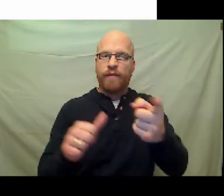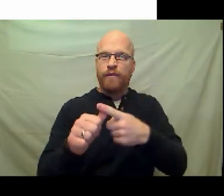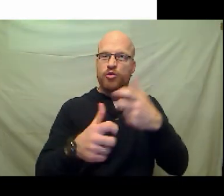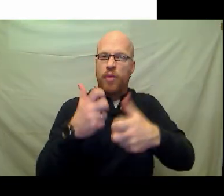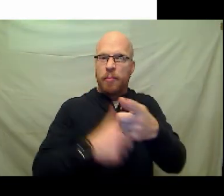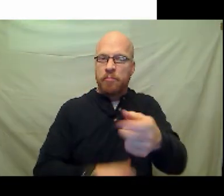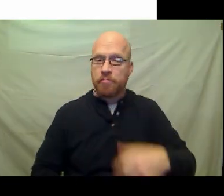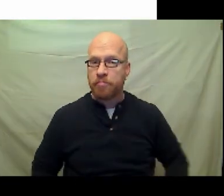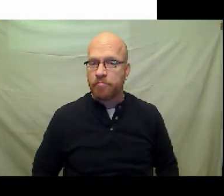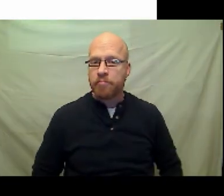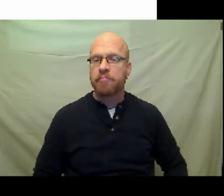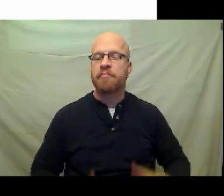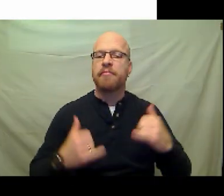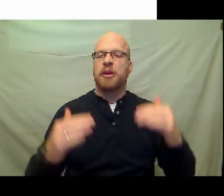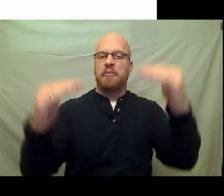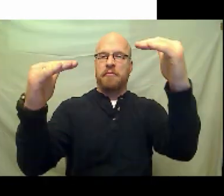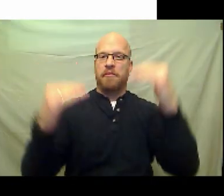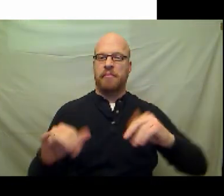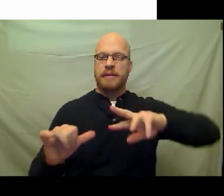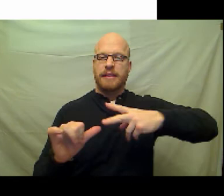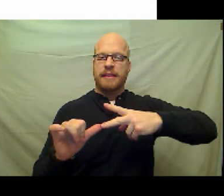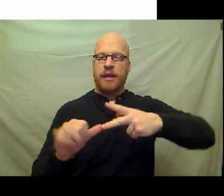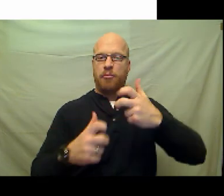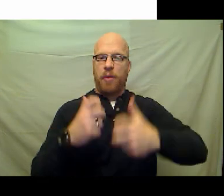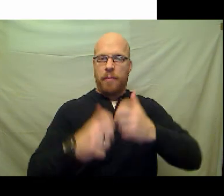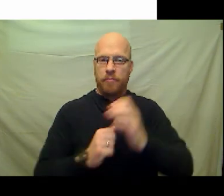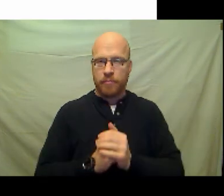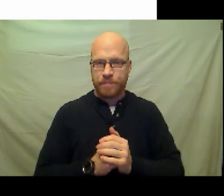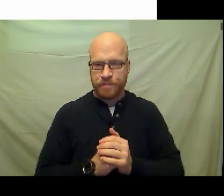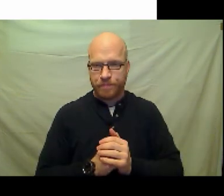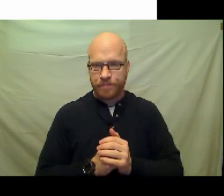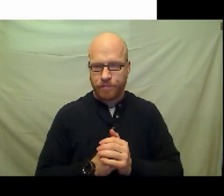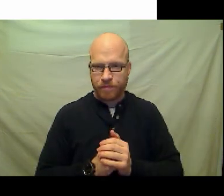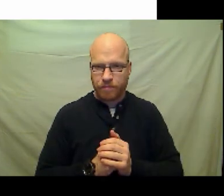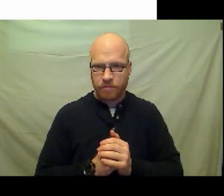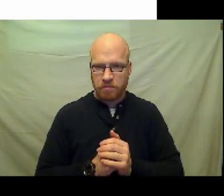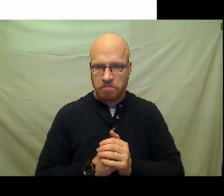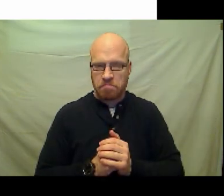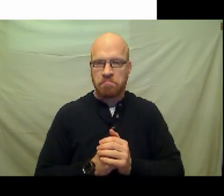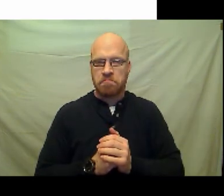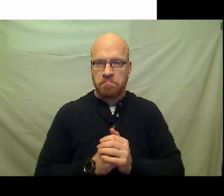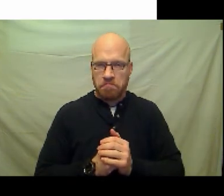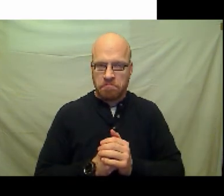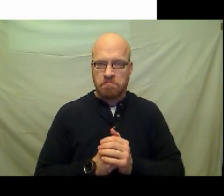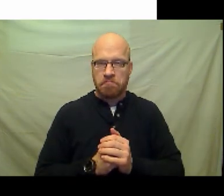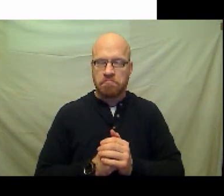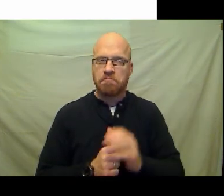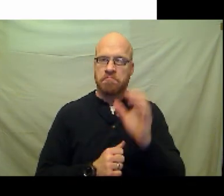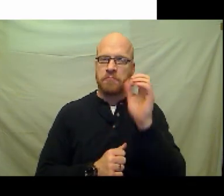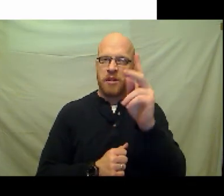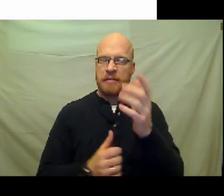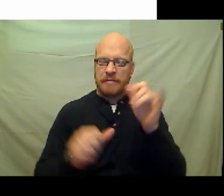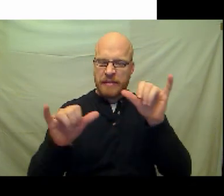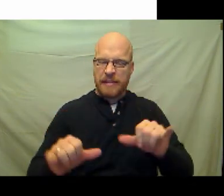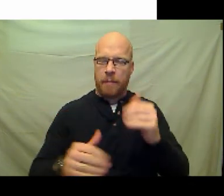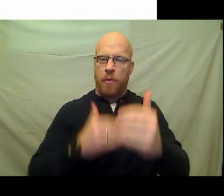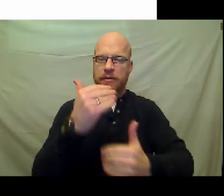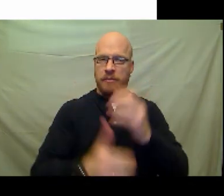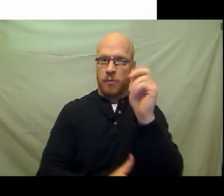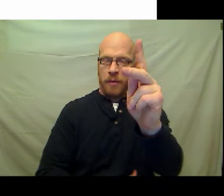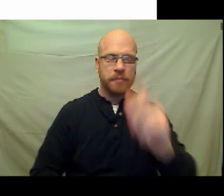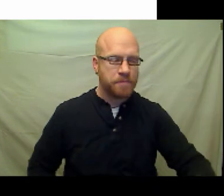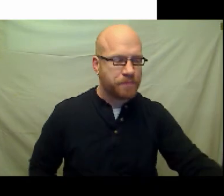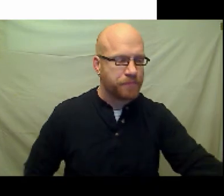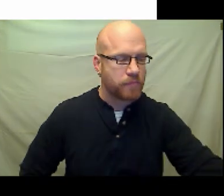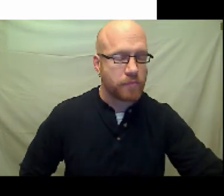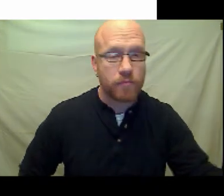And that's our final answer for the first example. Now we'll go to the second example, B. It's the